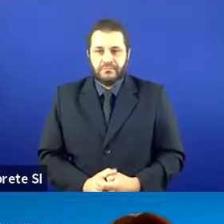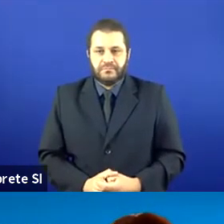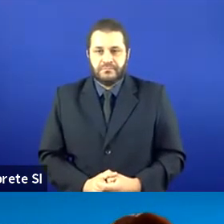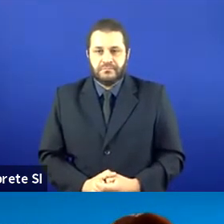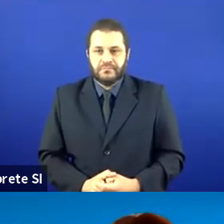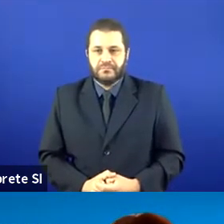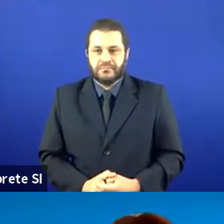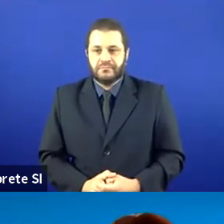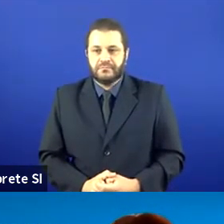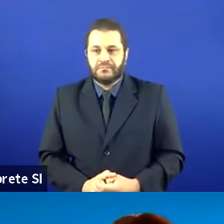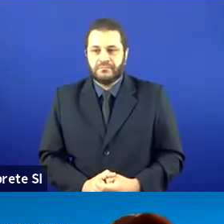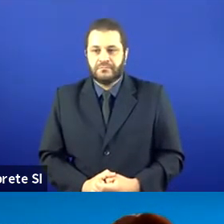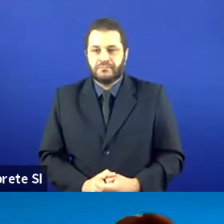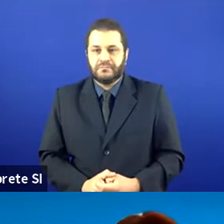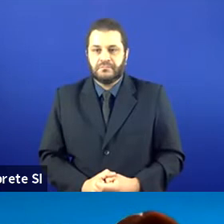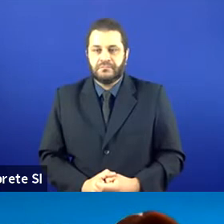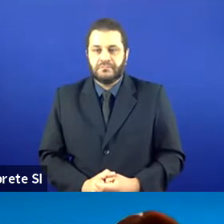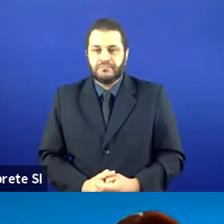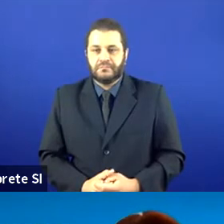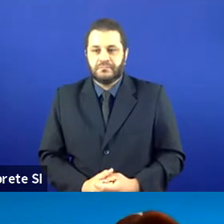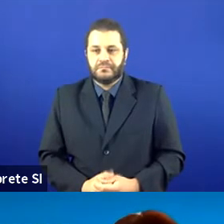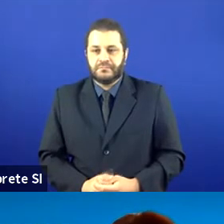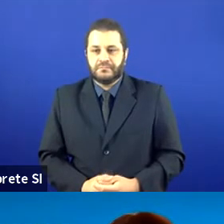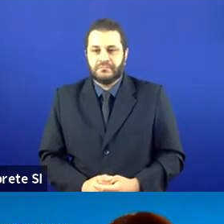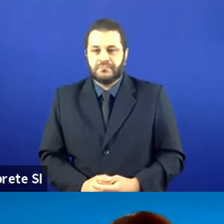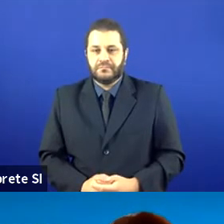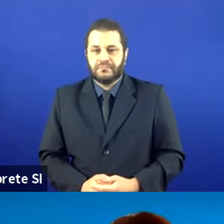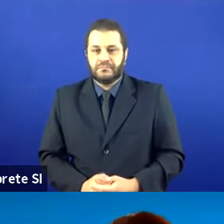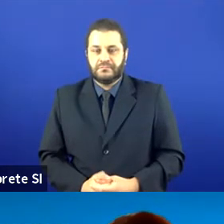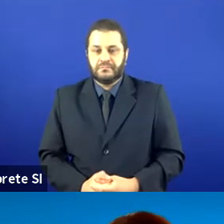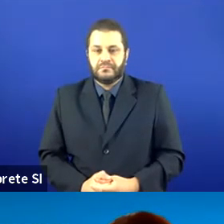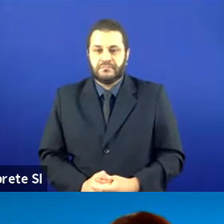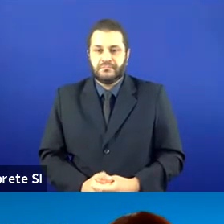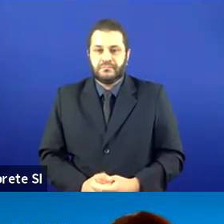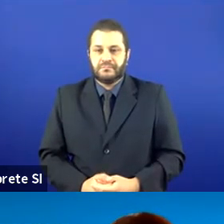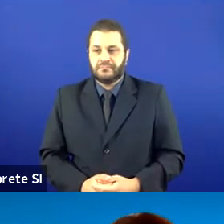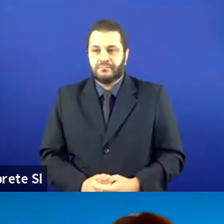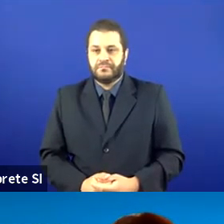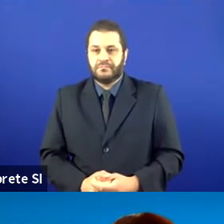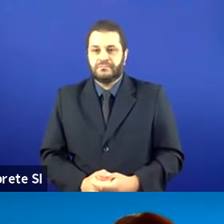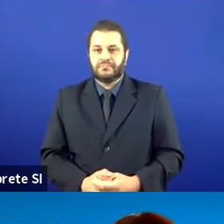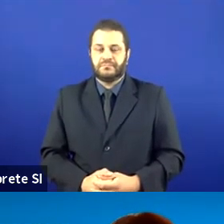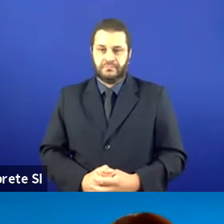rights is the presence of strong and autonomous women's and girls' movements.